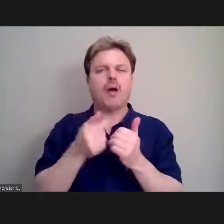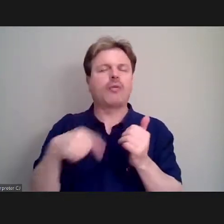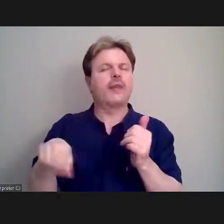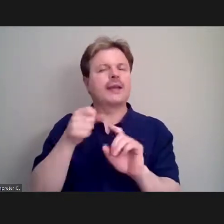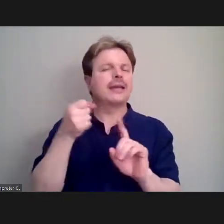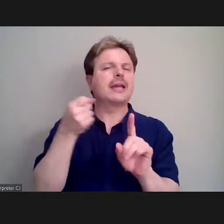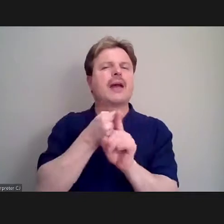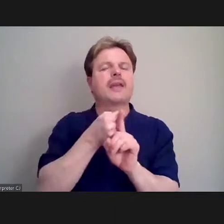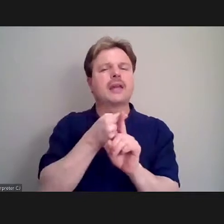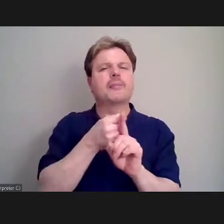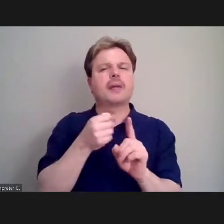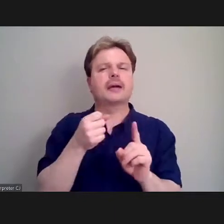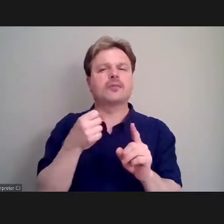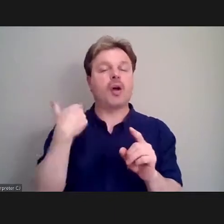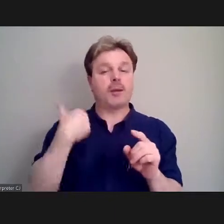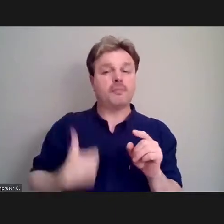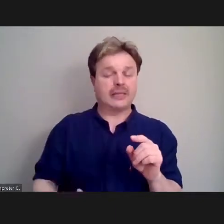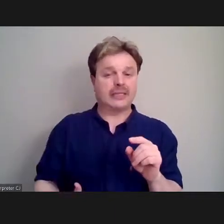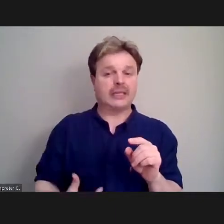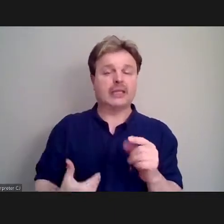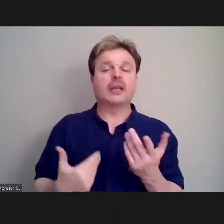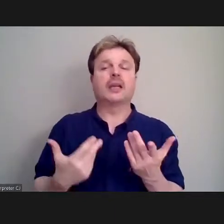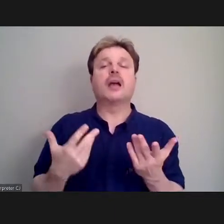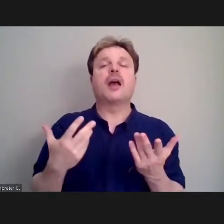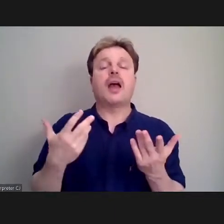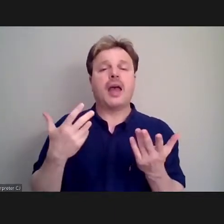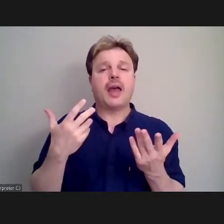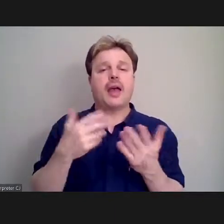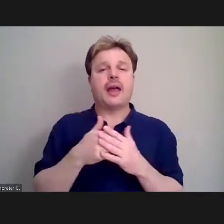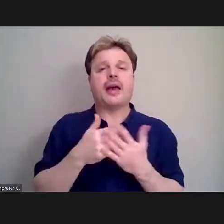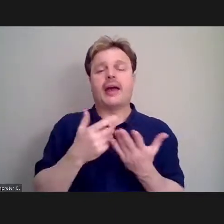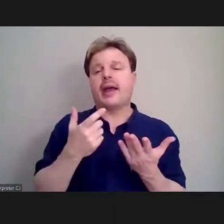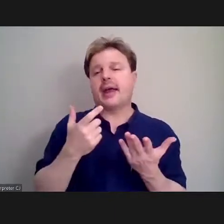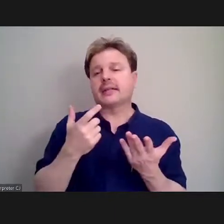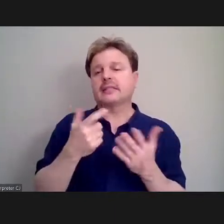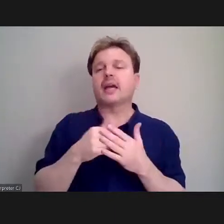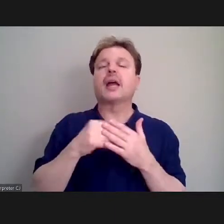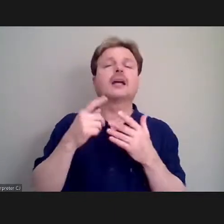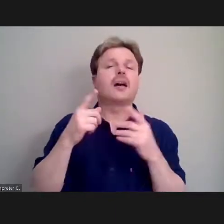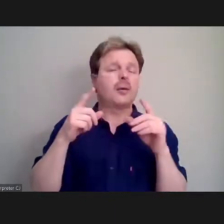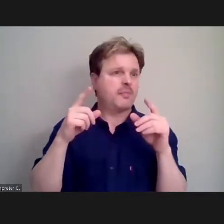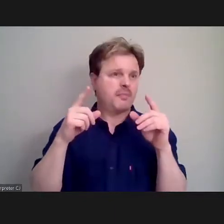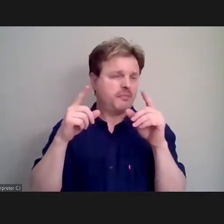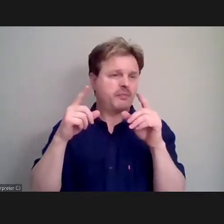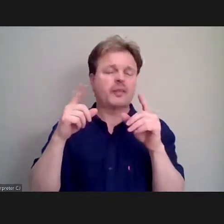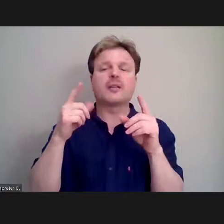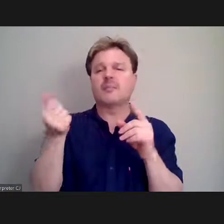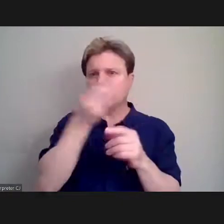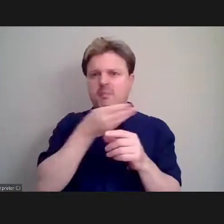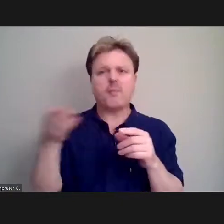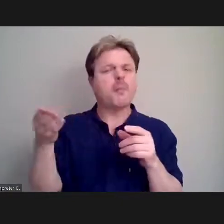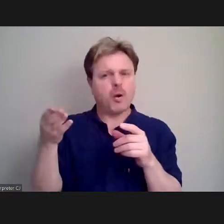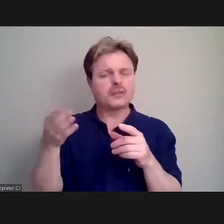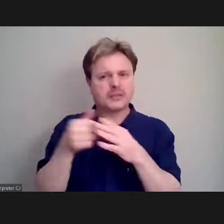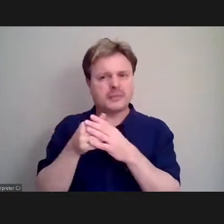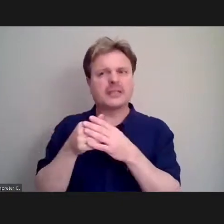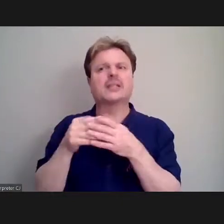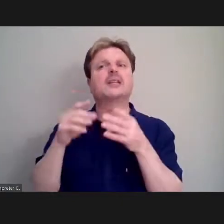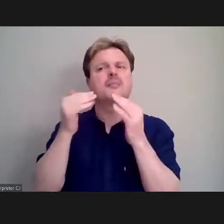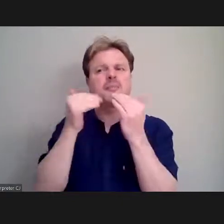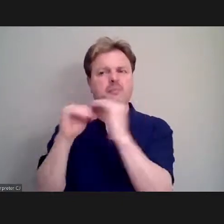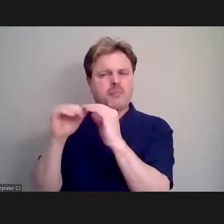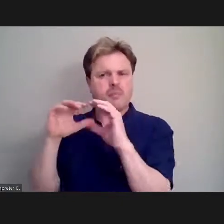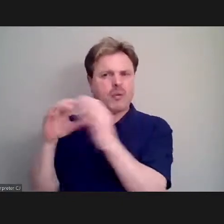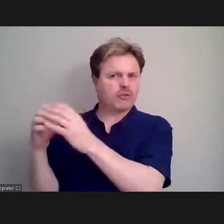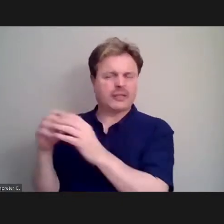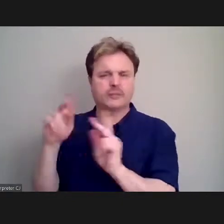their impact on me as a multiply marginalized person, and then thinking about